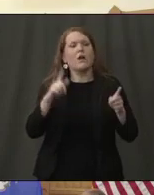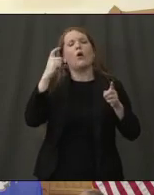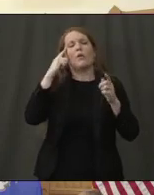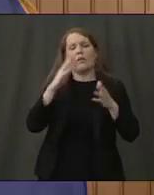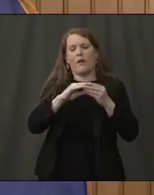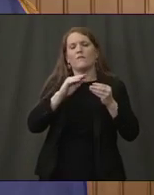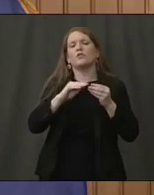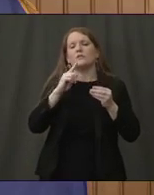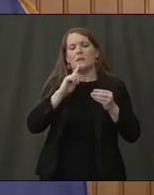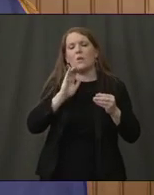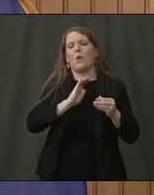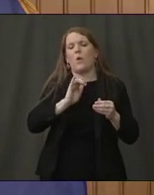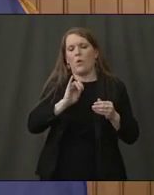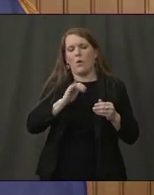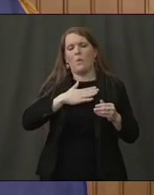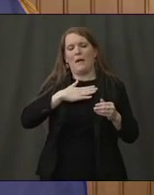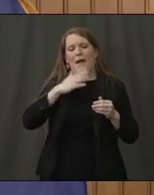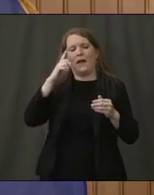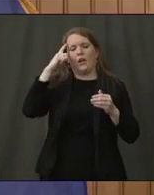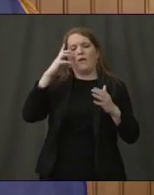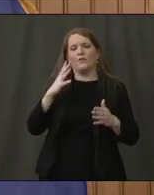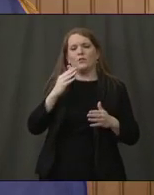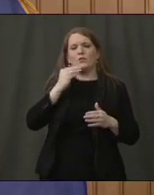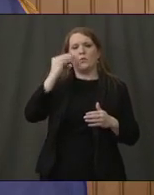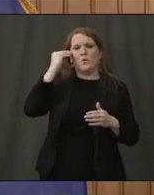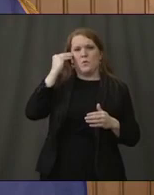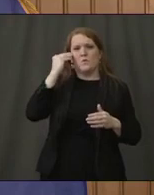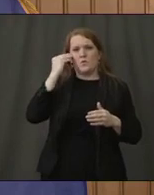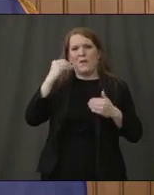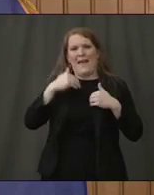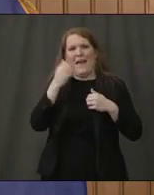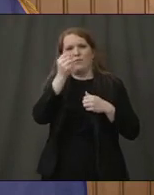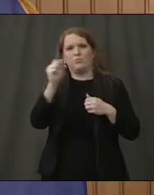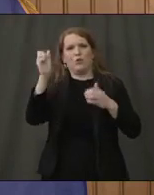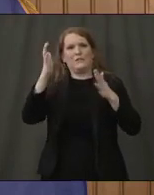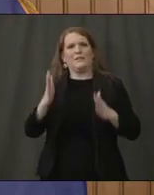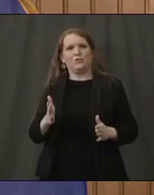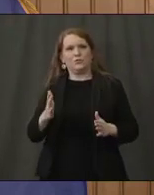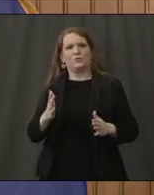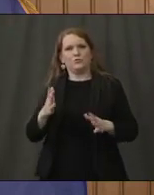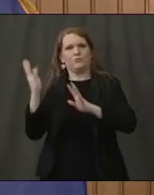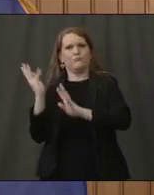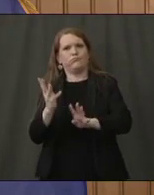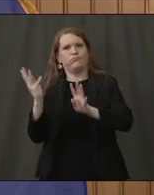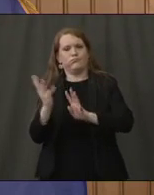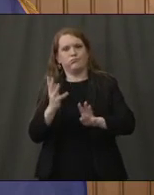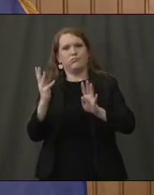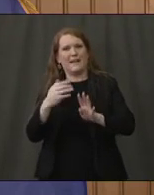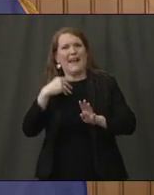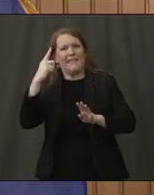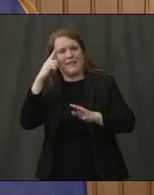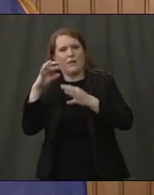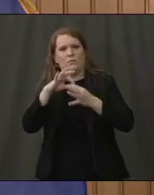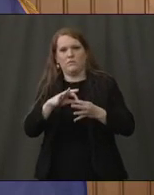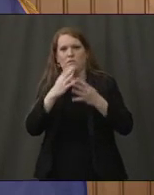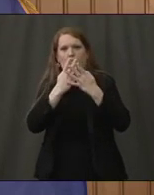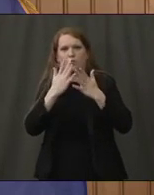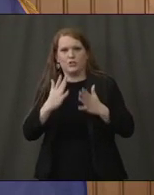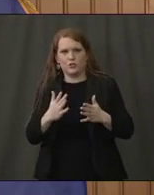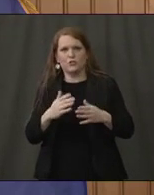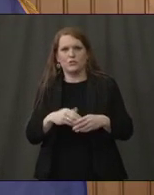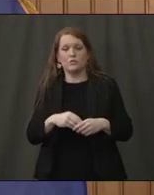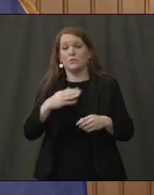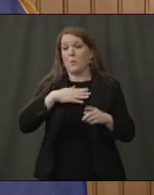residence, I think, involving our efforts with the corrections and the prisoners. My answer to that is give me a